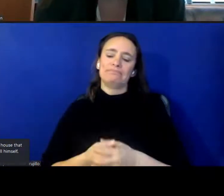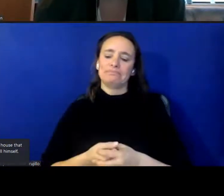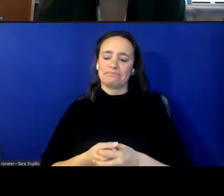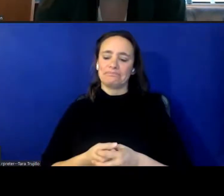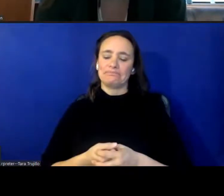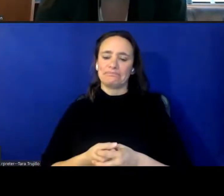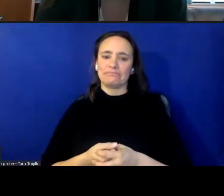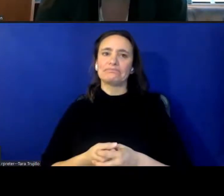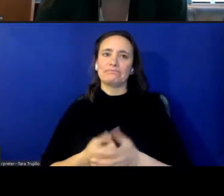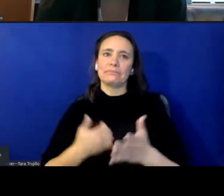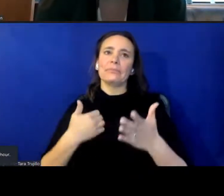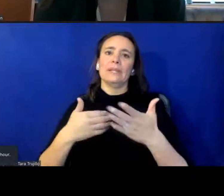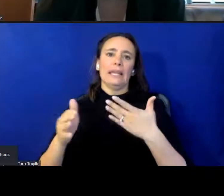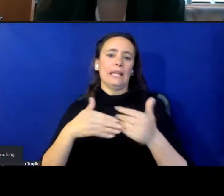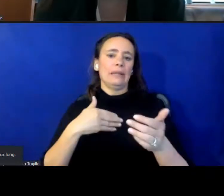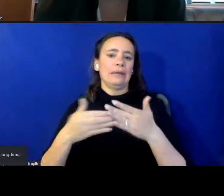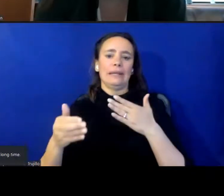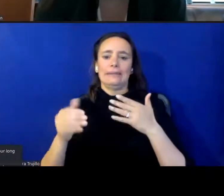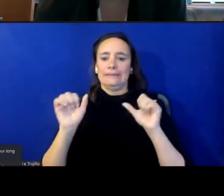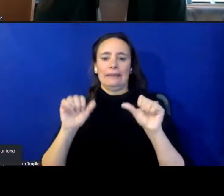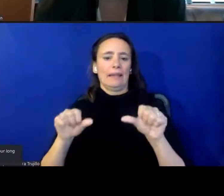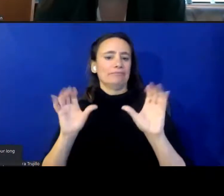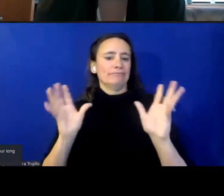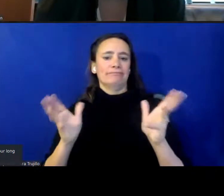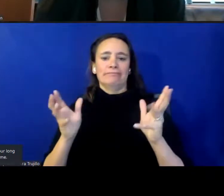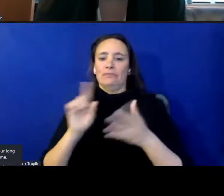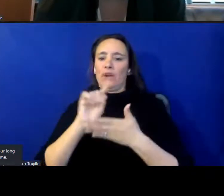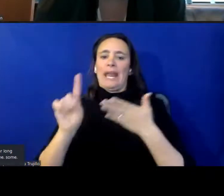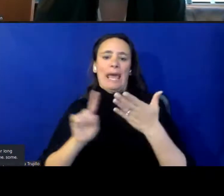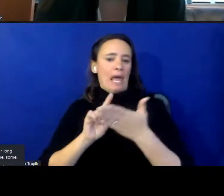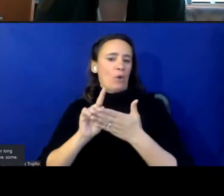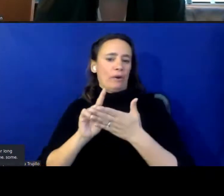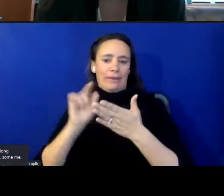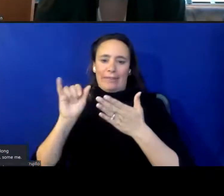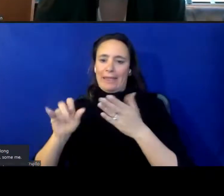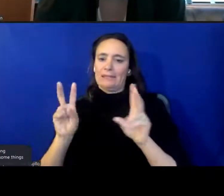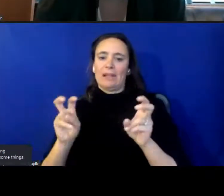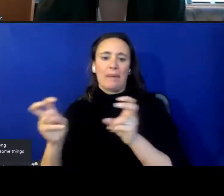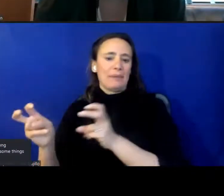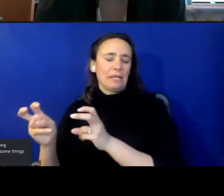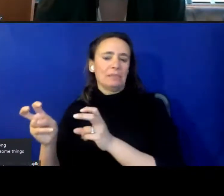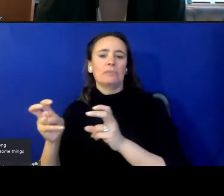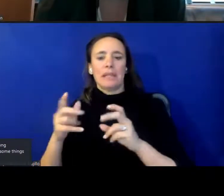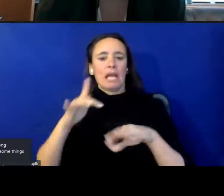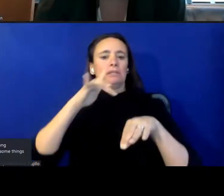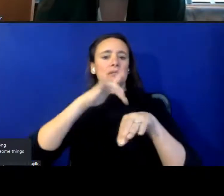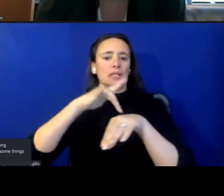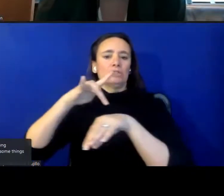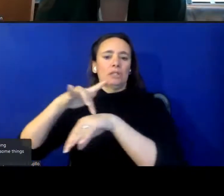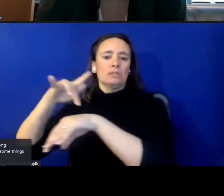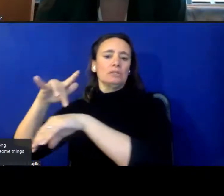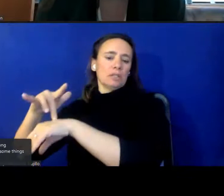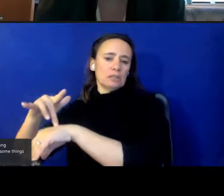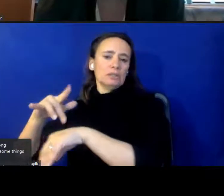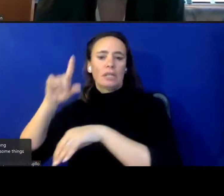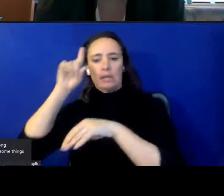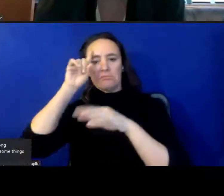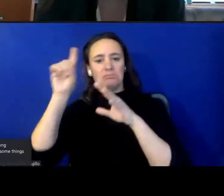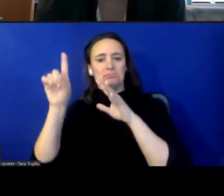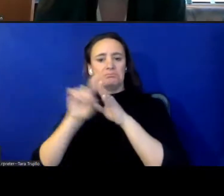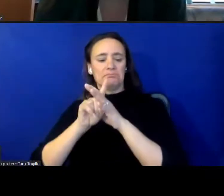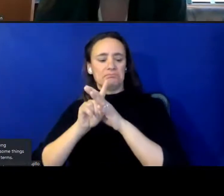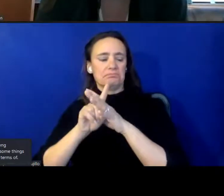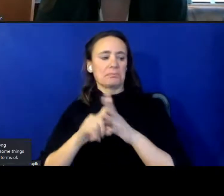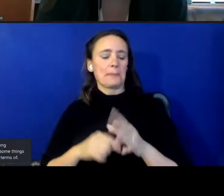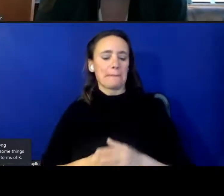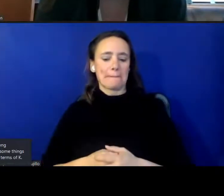So anyway, I mean, this could be an hour-long conversation, but those are some things that immediately come to mind. In terms